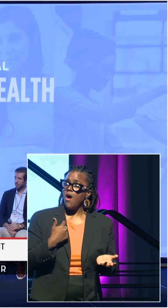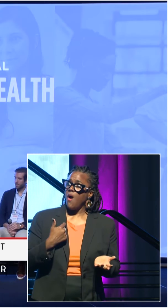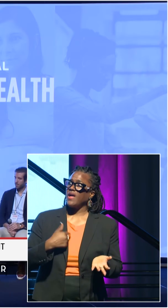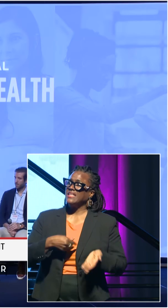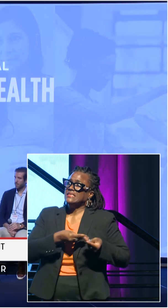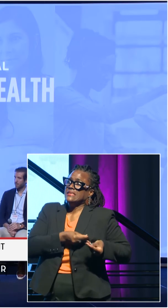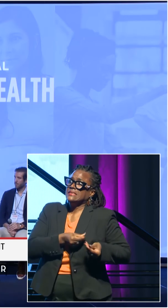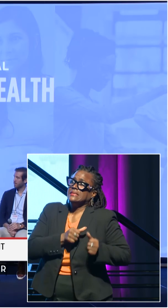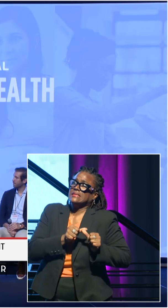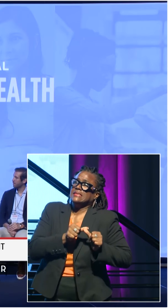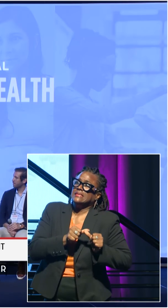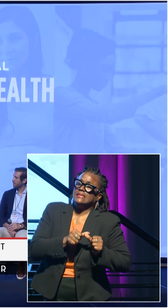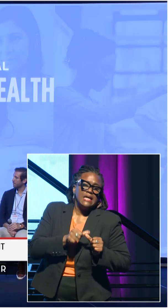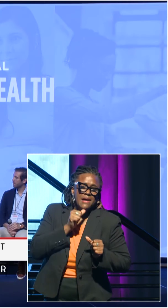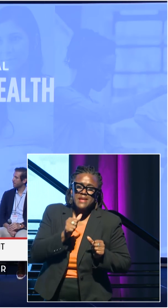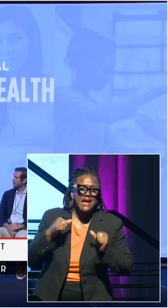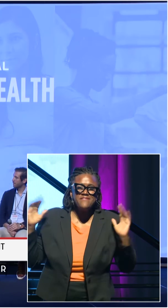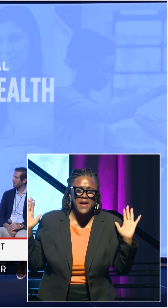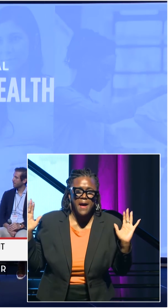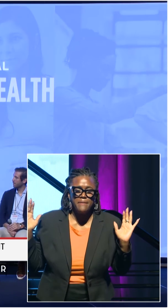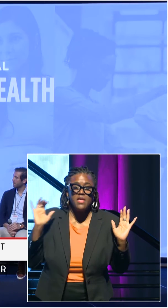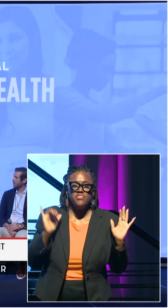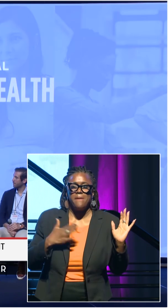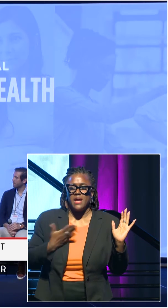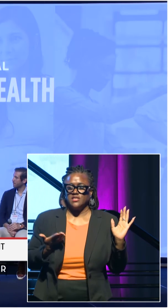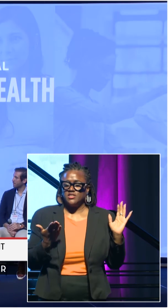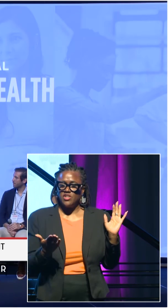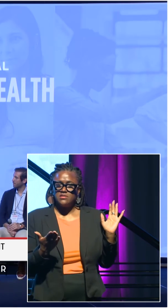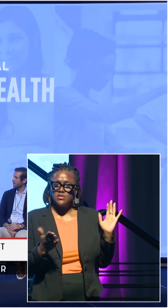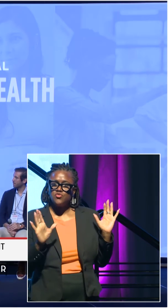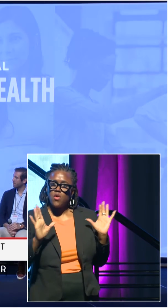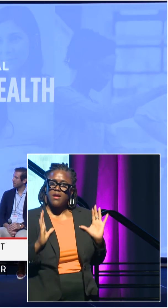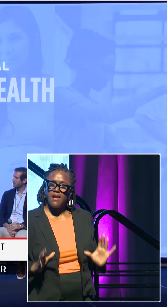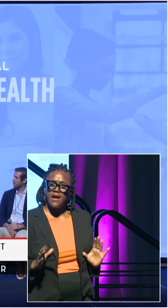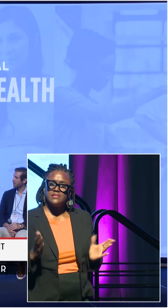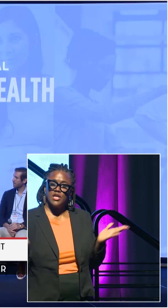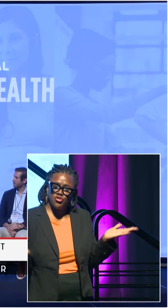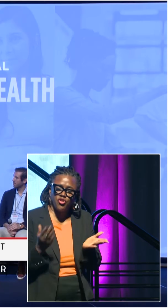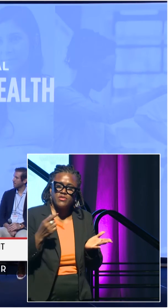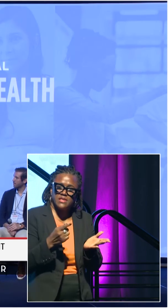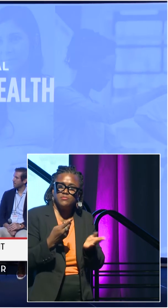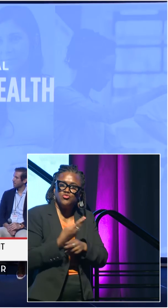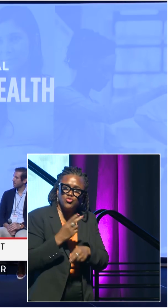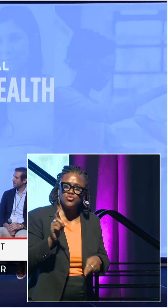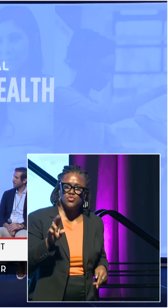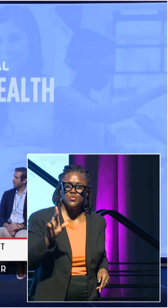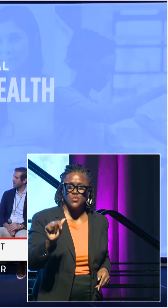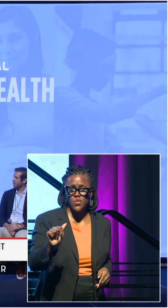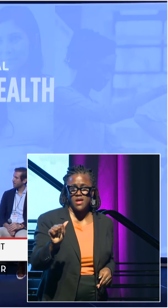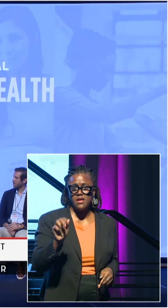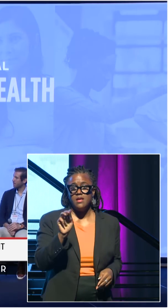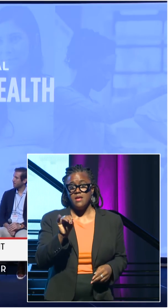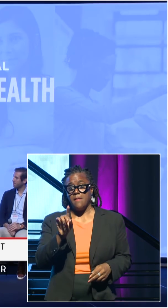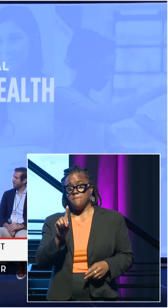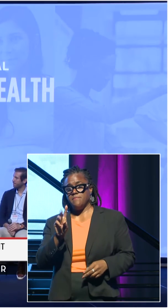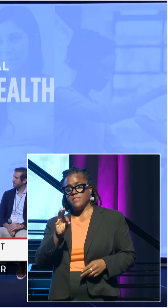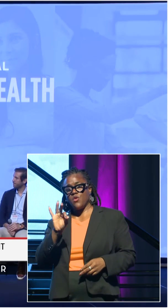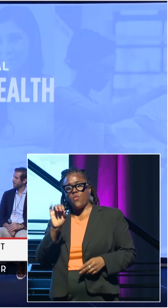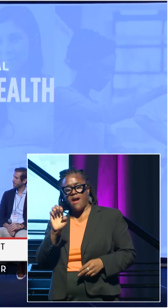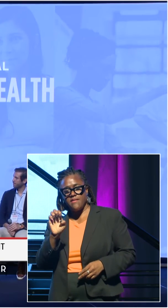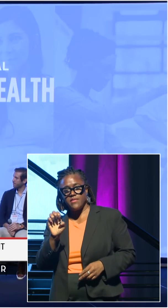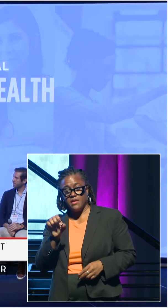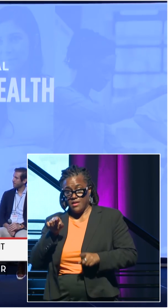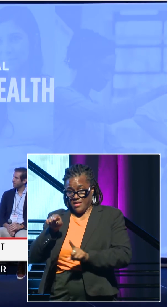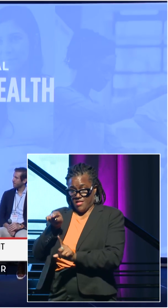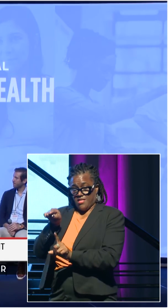would be my advice, is to, when you're working with your clients, to encourage them to utilize doulas and midwives, because not only are